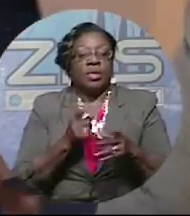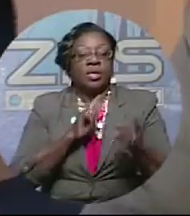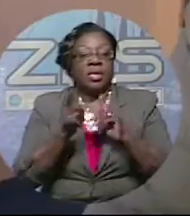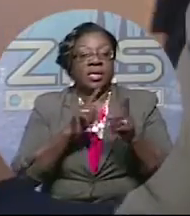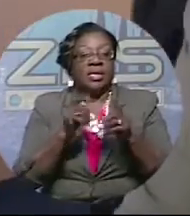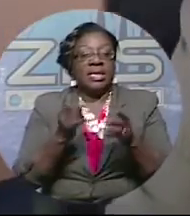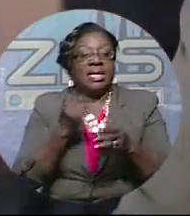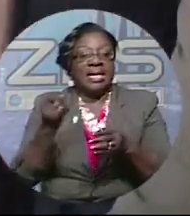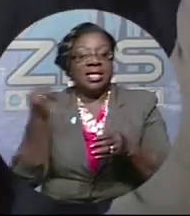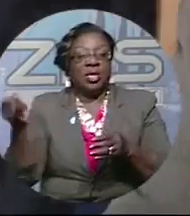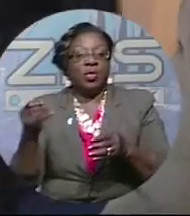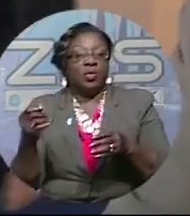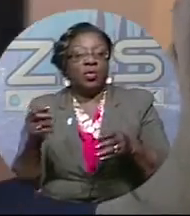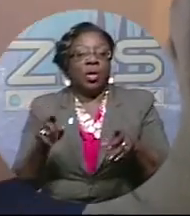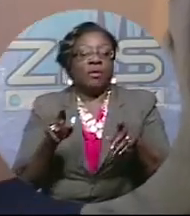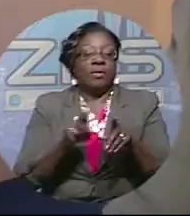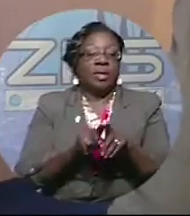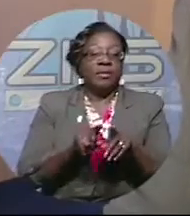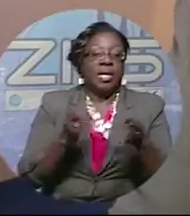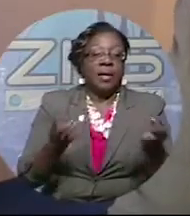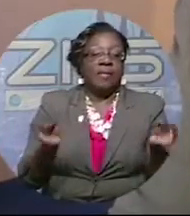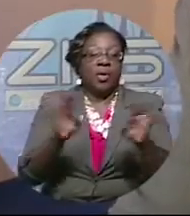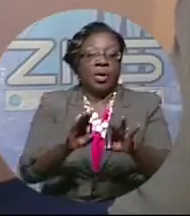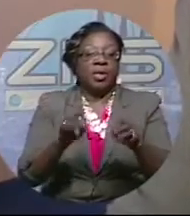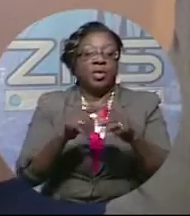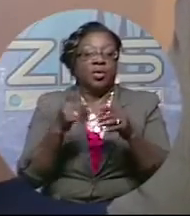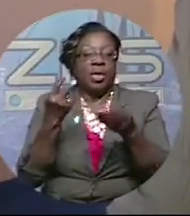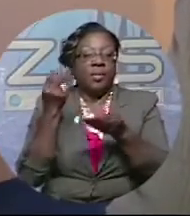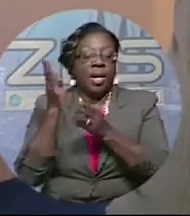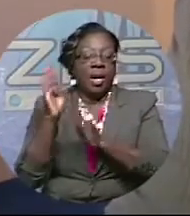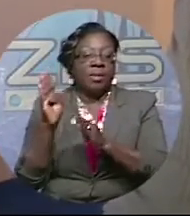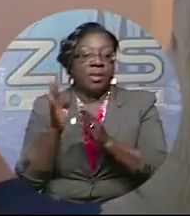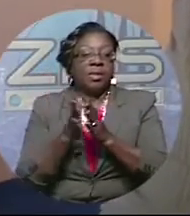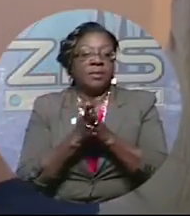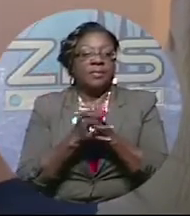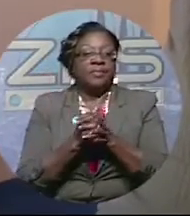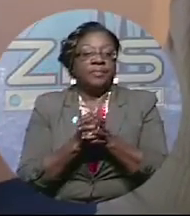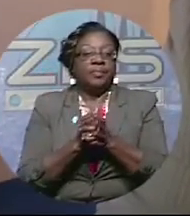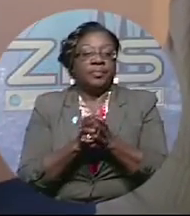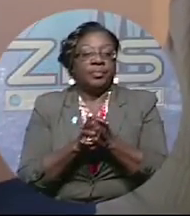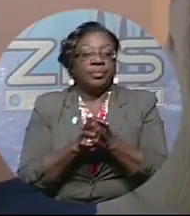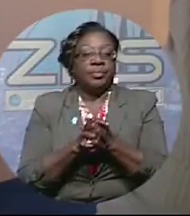discussing issues of mutual importance, particularly for the Bahamas. Clint Watson, ZNS Network News.